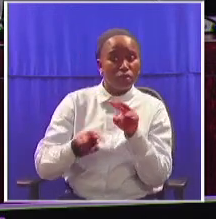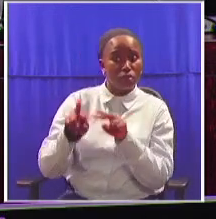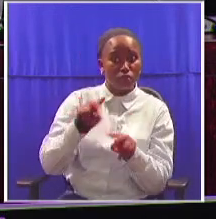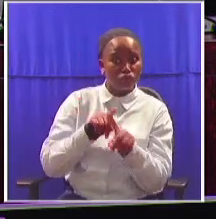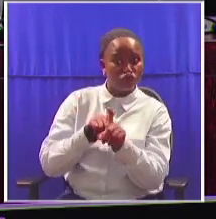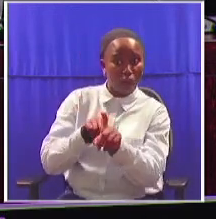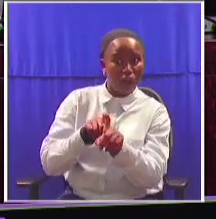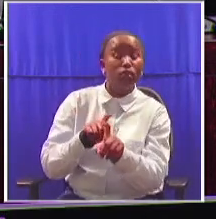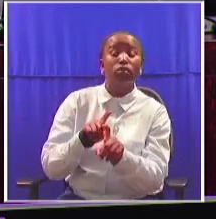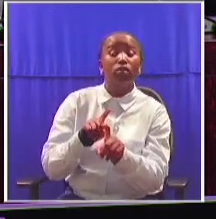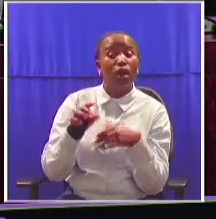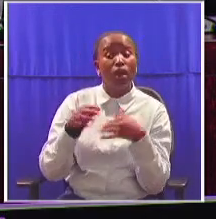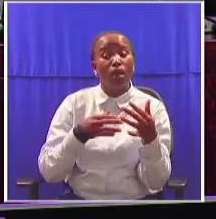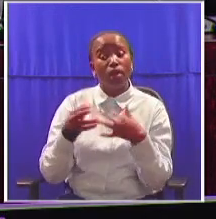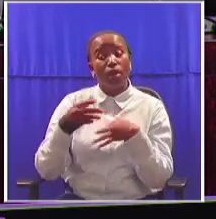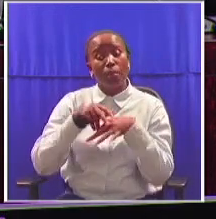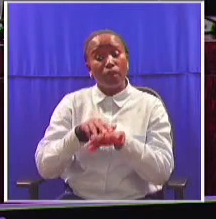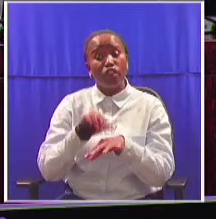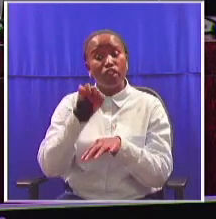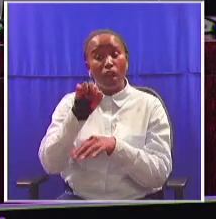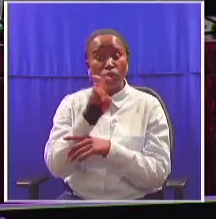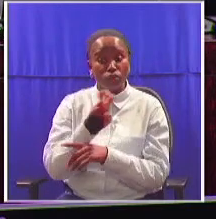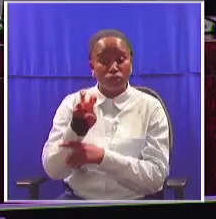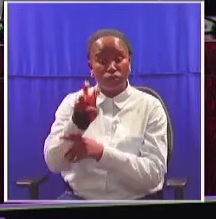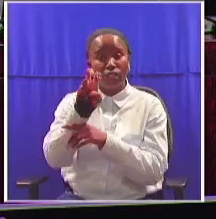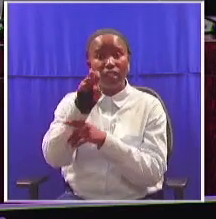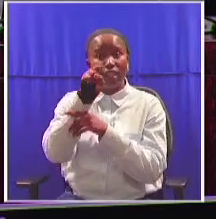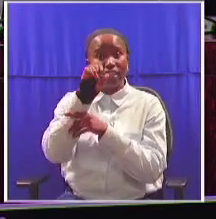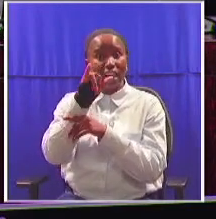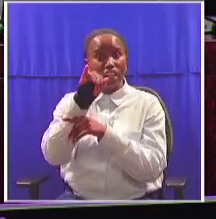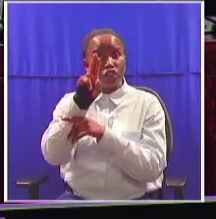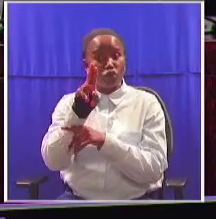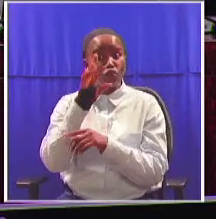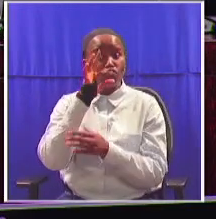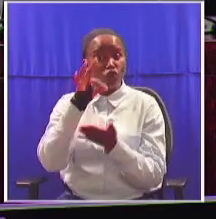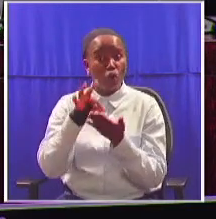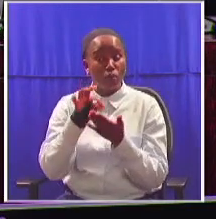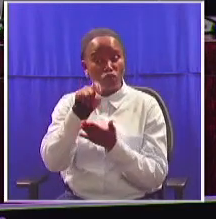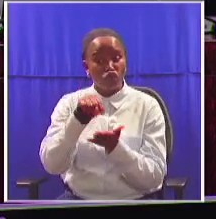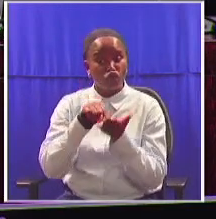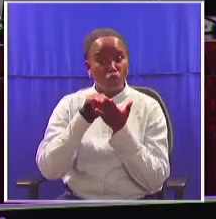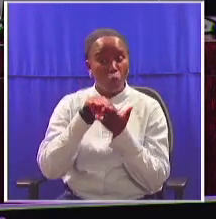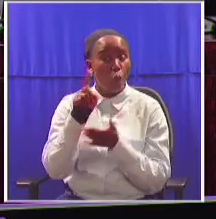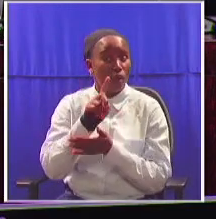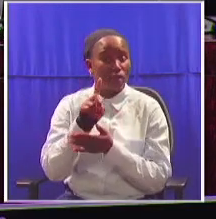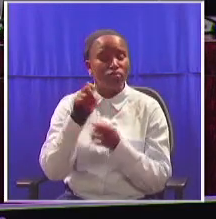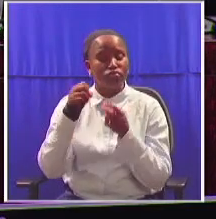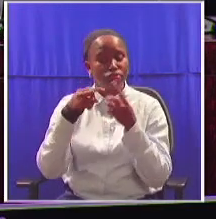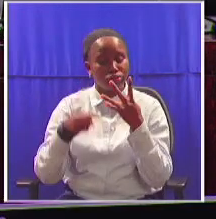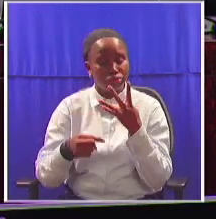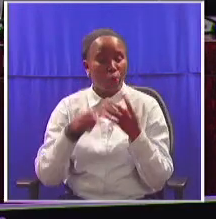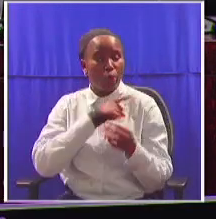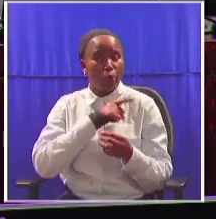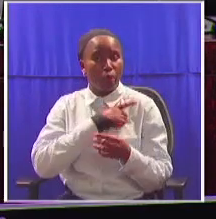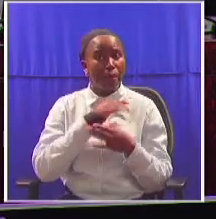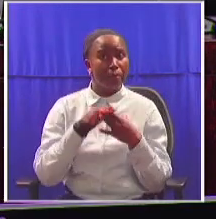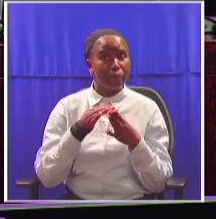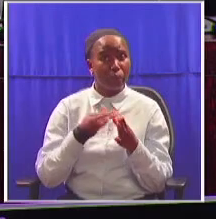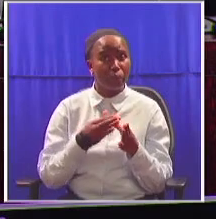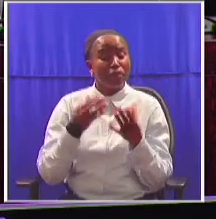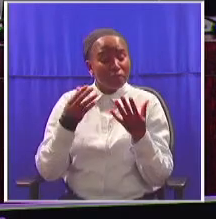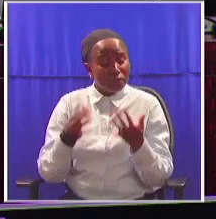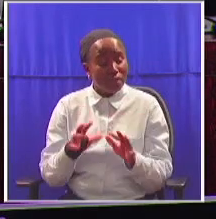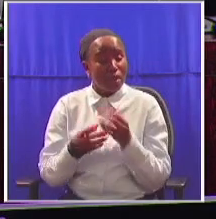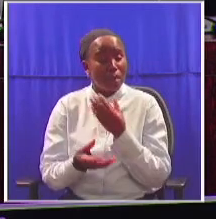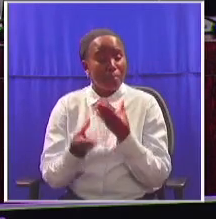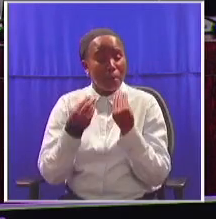of various SIU recommendations, because the recurrent complaint is that